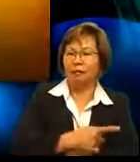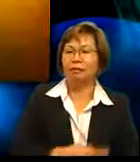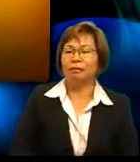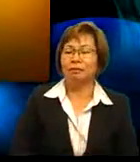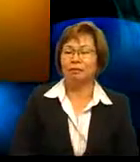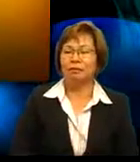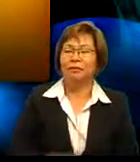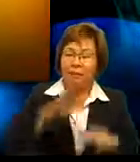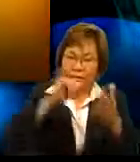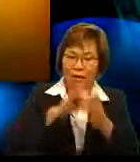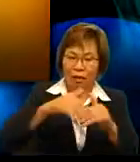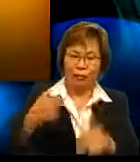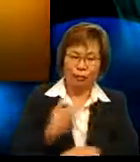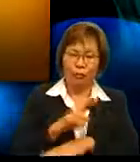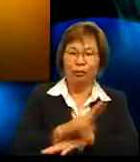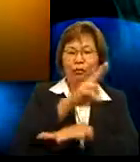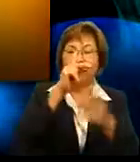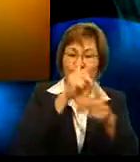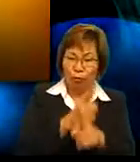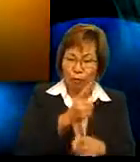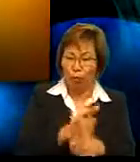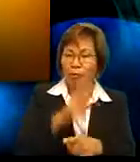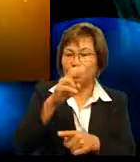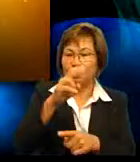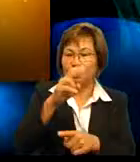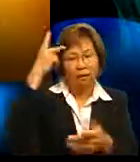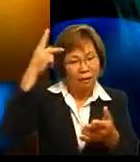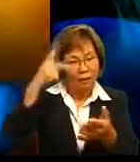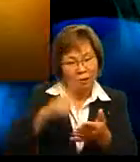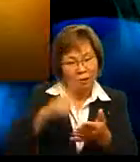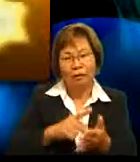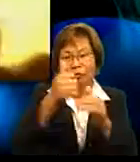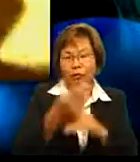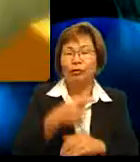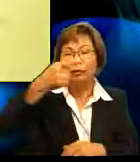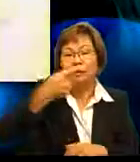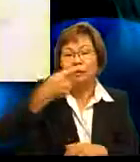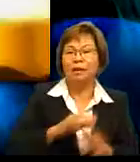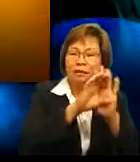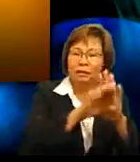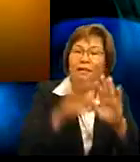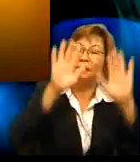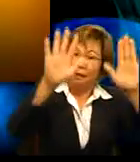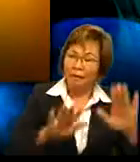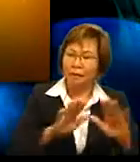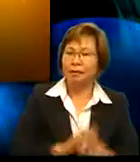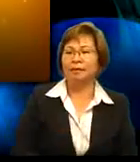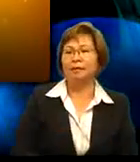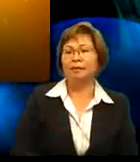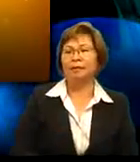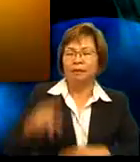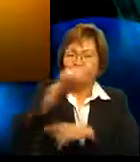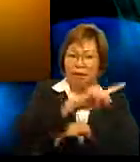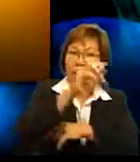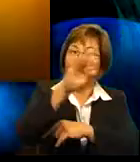And that's how we use proper nouns. We can identify a few that were mentioned. For example, Sunday, this is the day